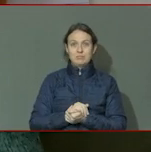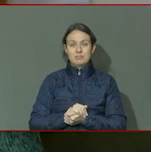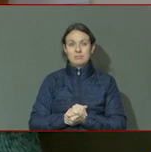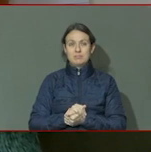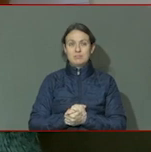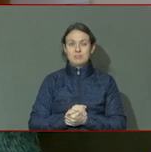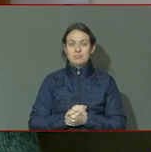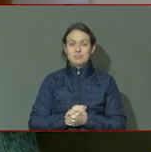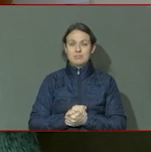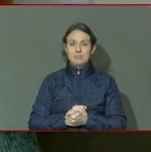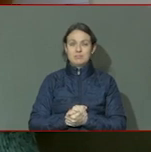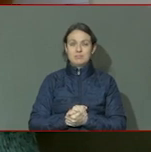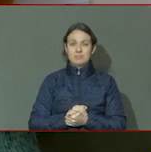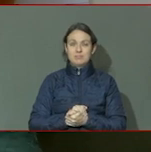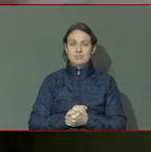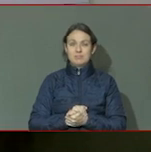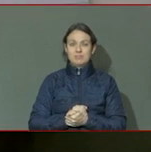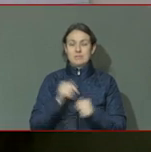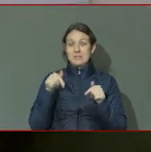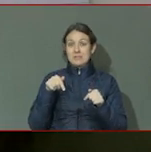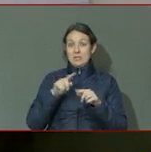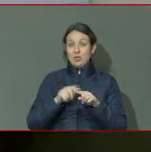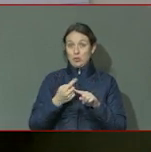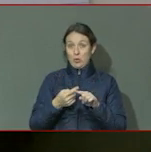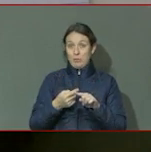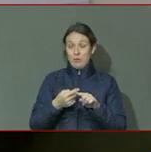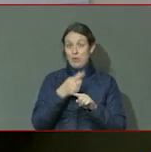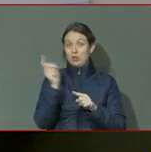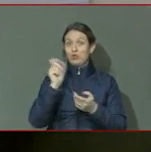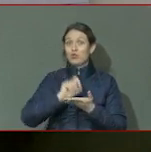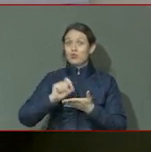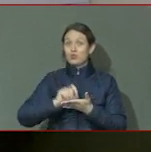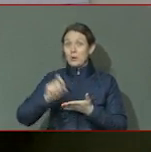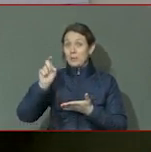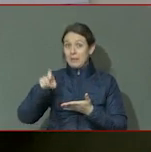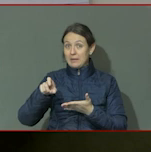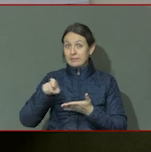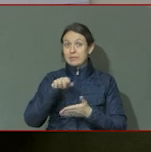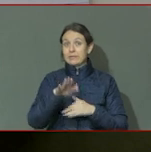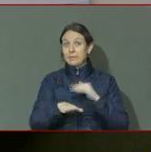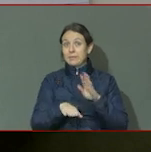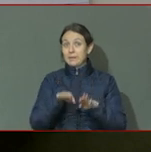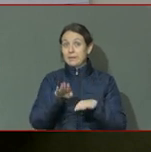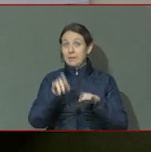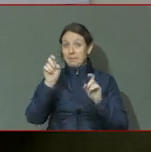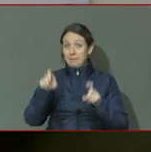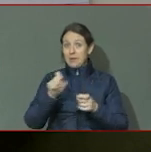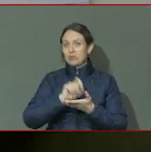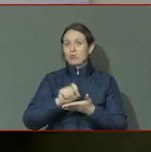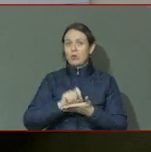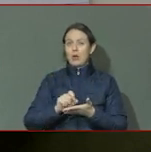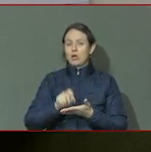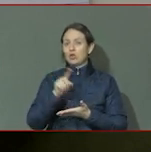increase. So in this case, you're going to write it. You must complete your story. You can't